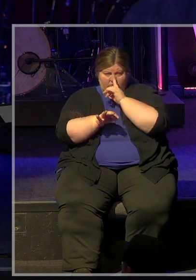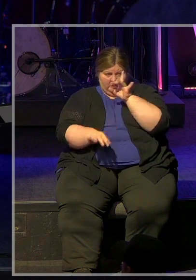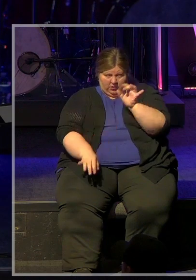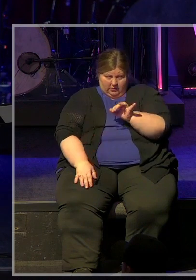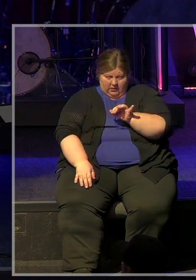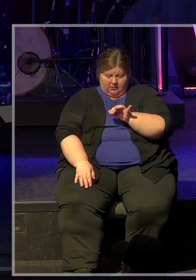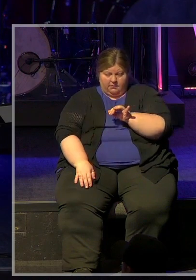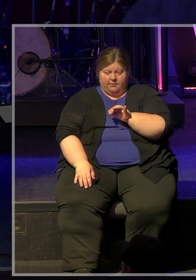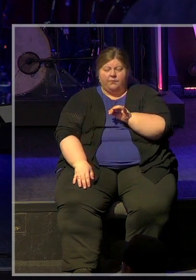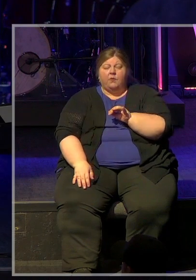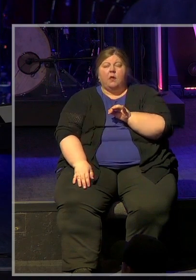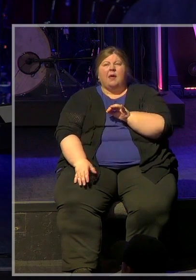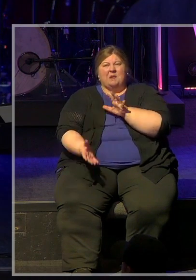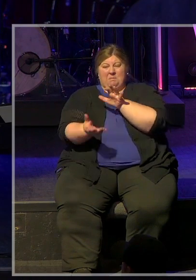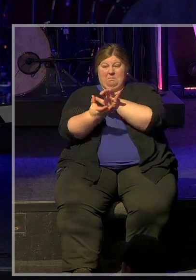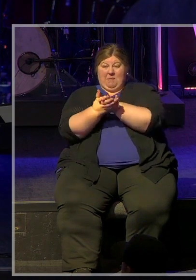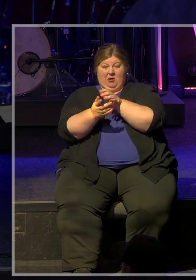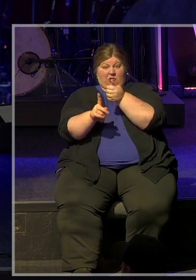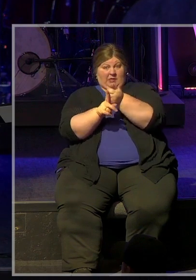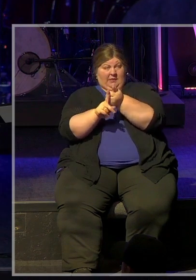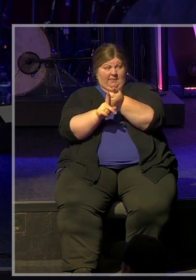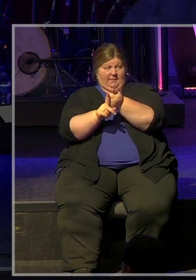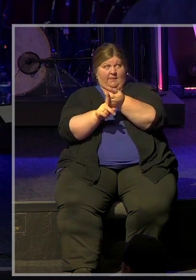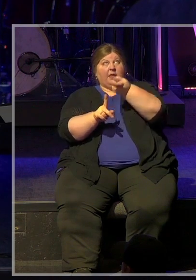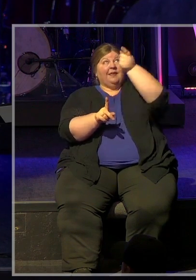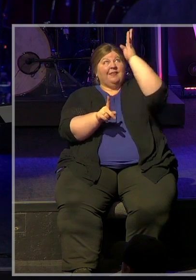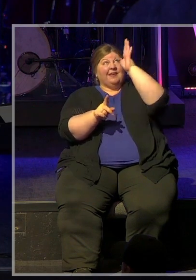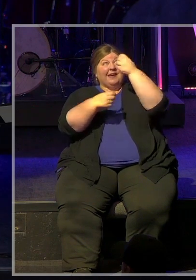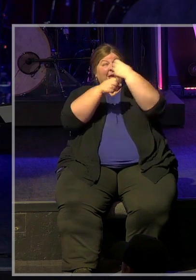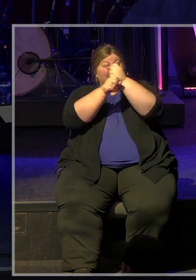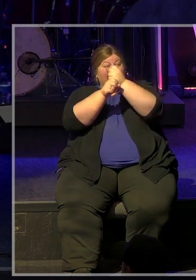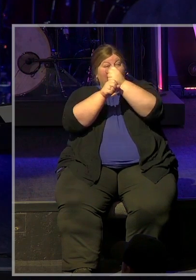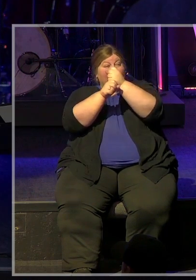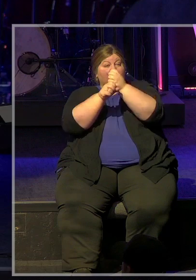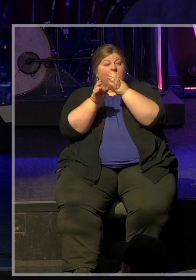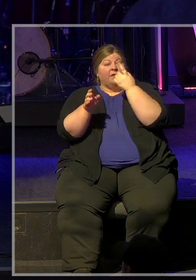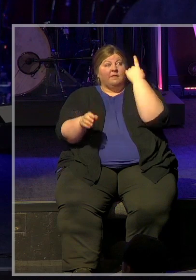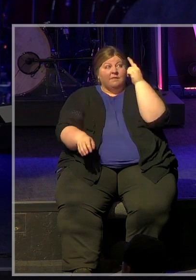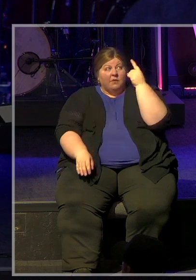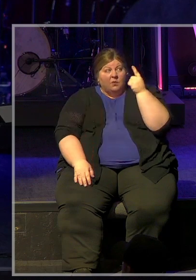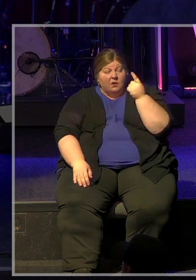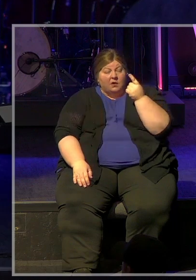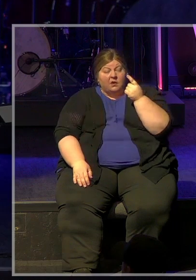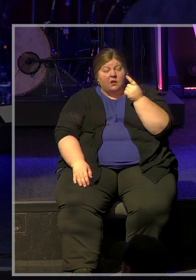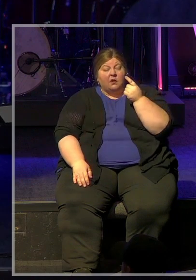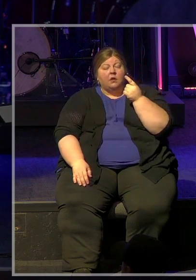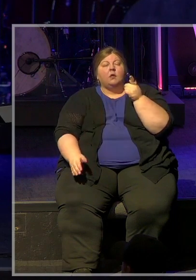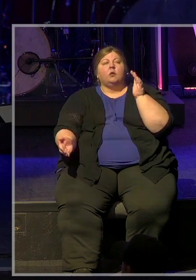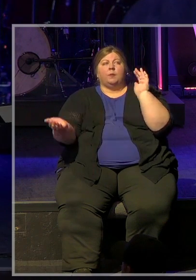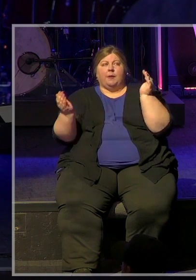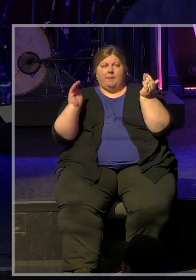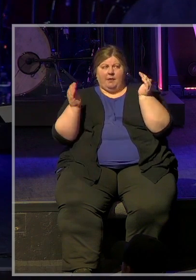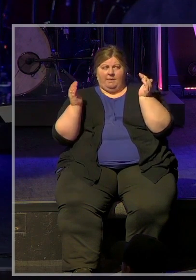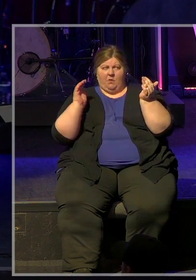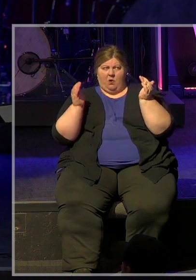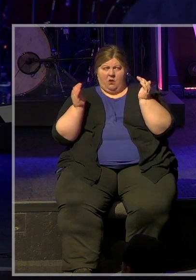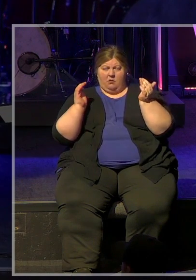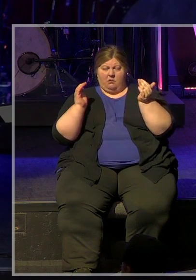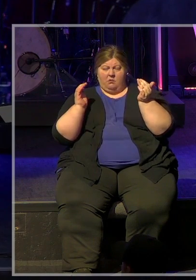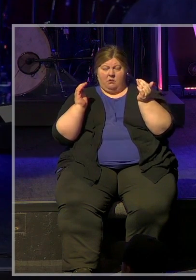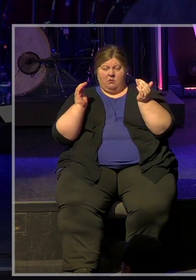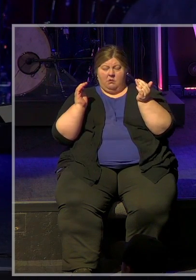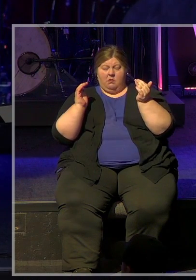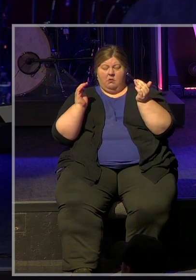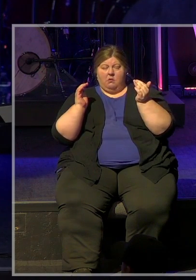But marriage in itself as a creation of God was always designed to be a metaphor, to